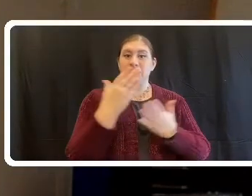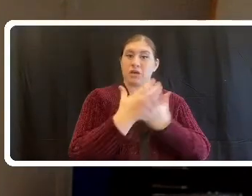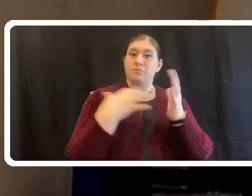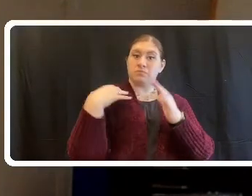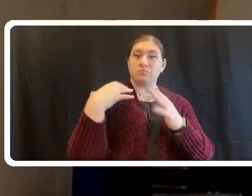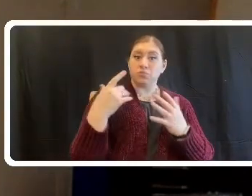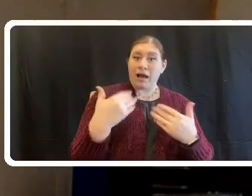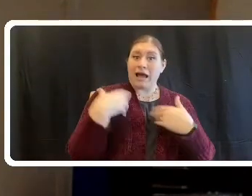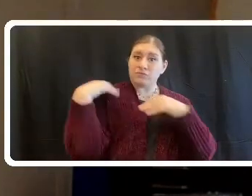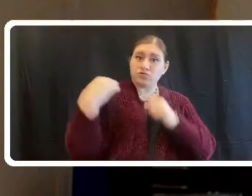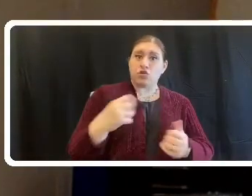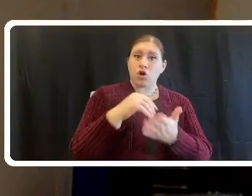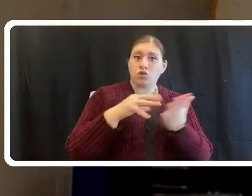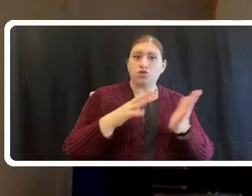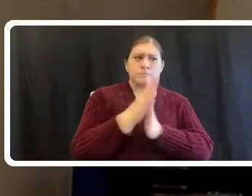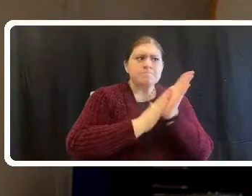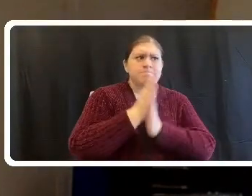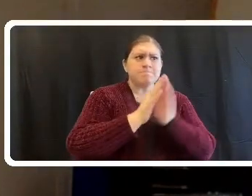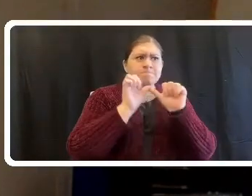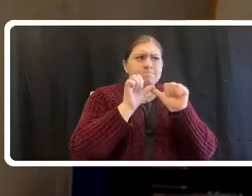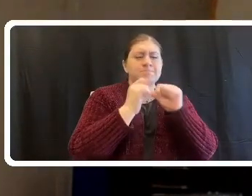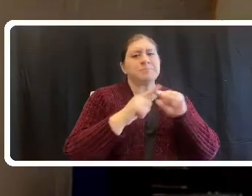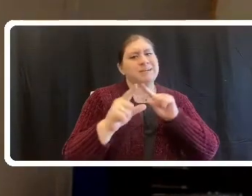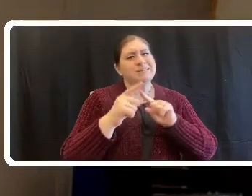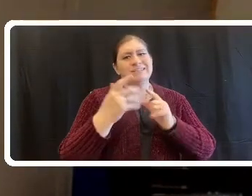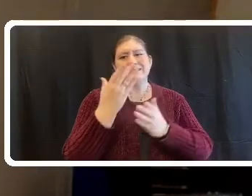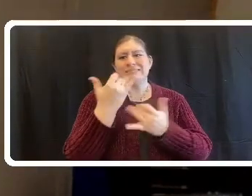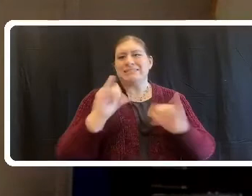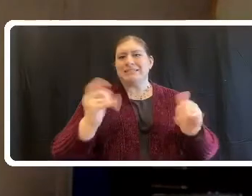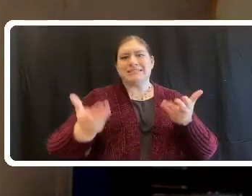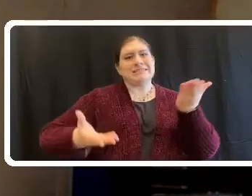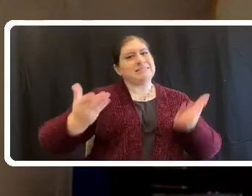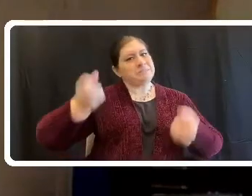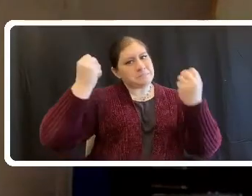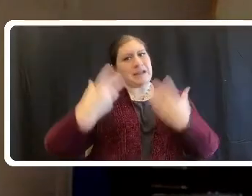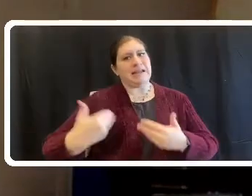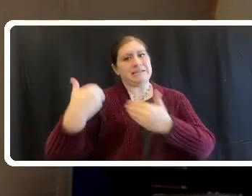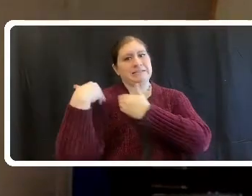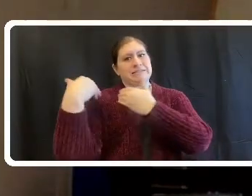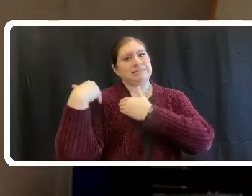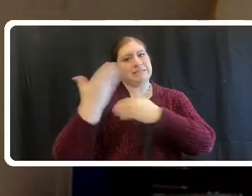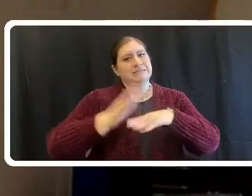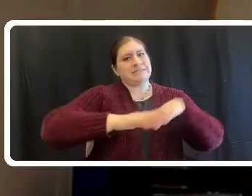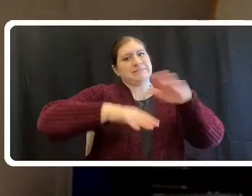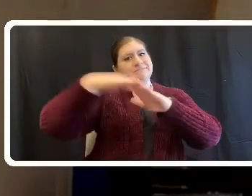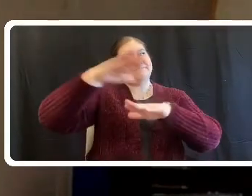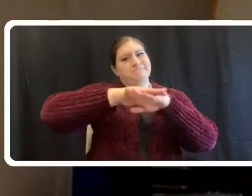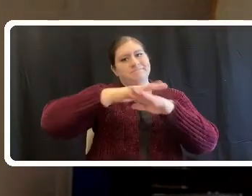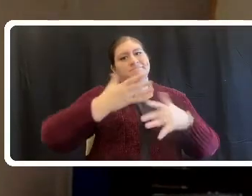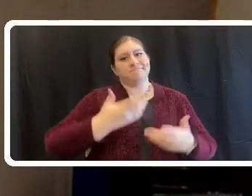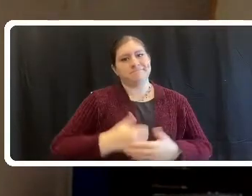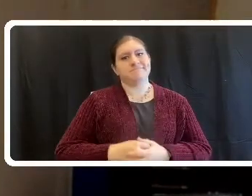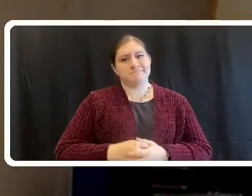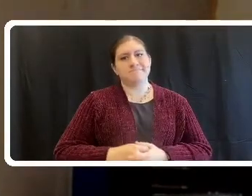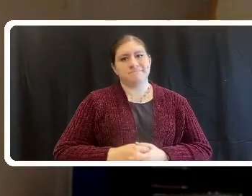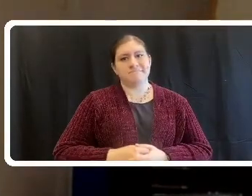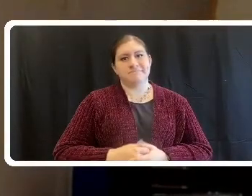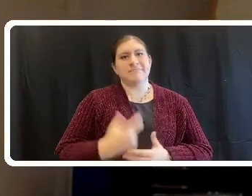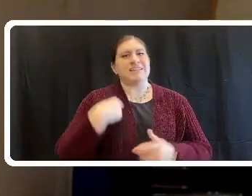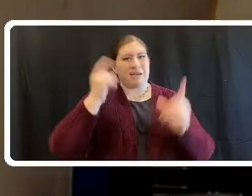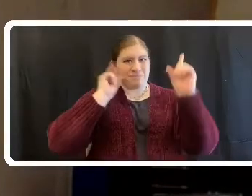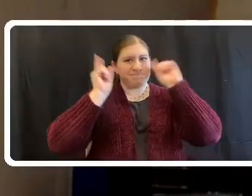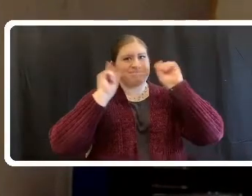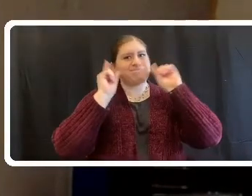students and they're getting the work done, but they're also juggling a lot of responsibility on top of that. At least that's what I'm